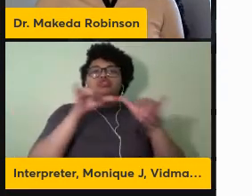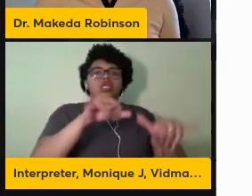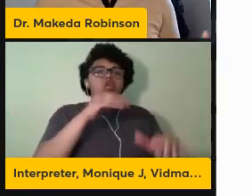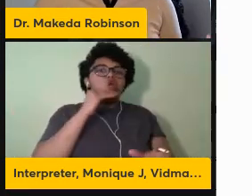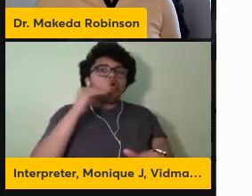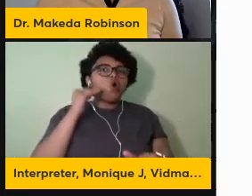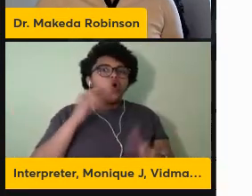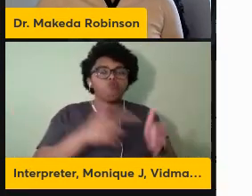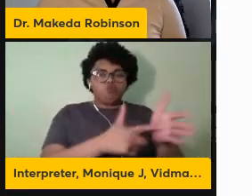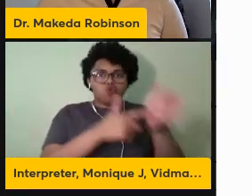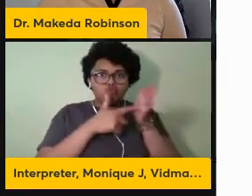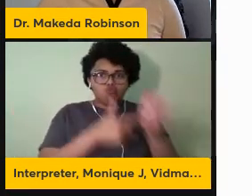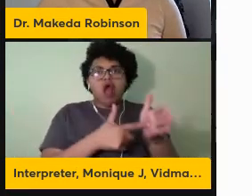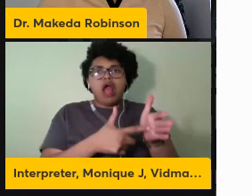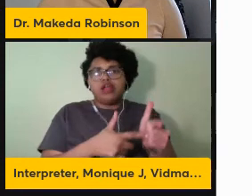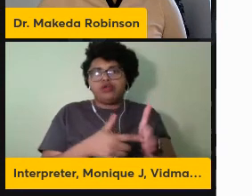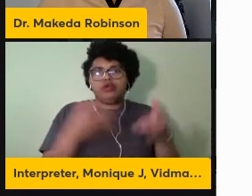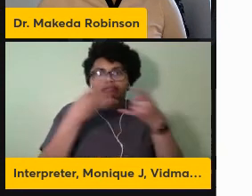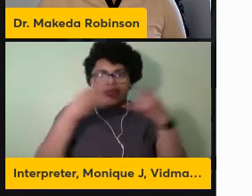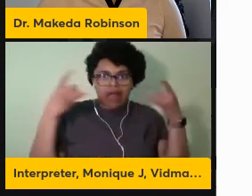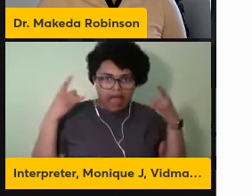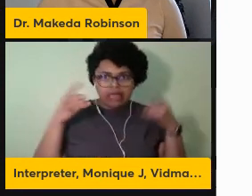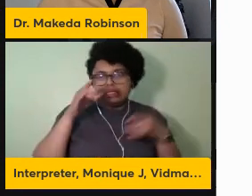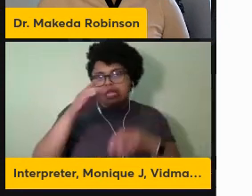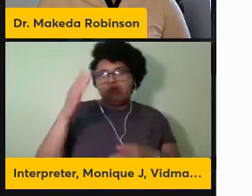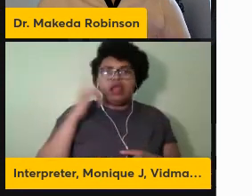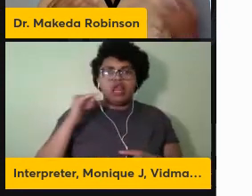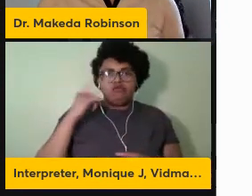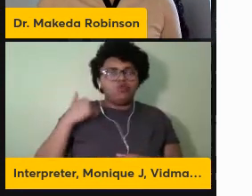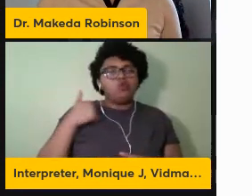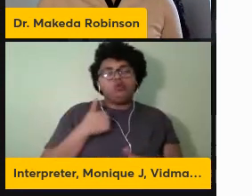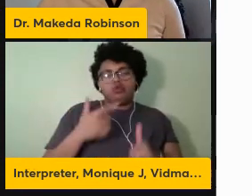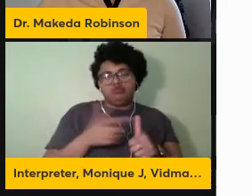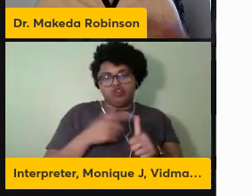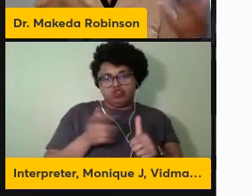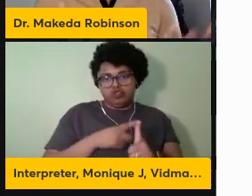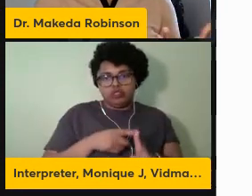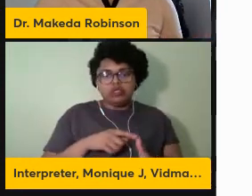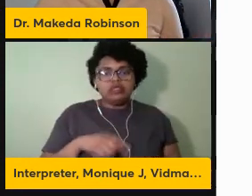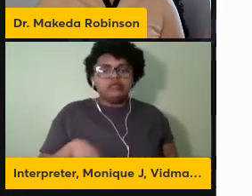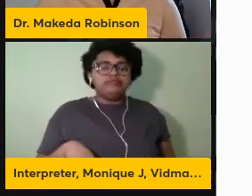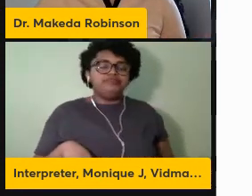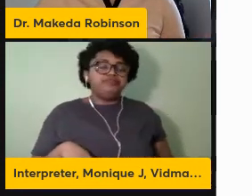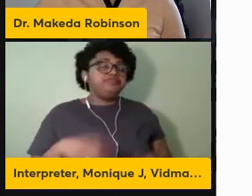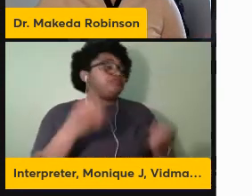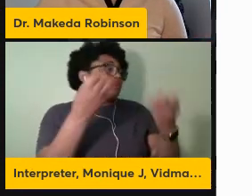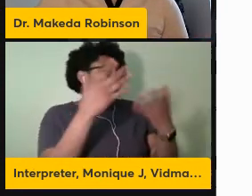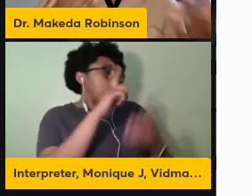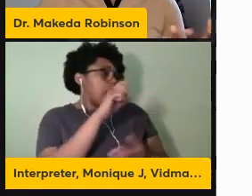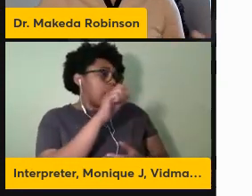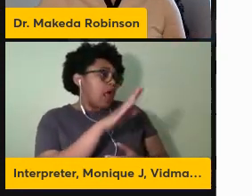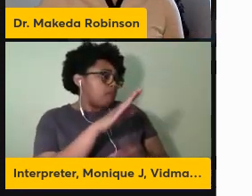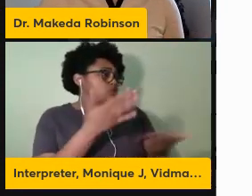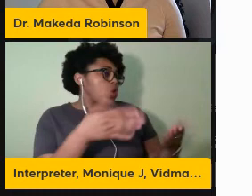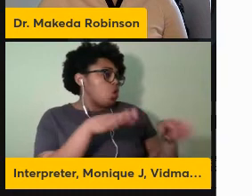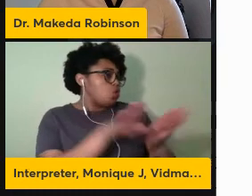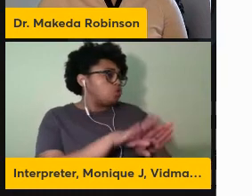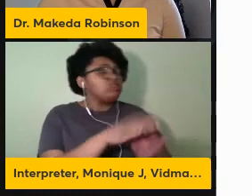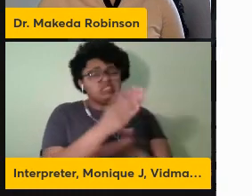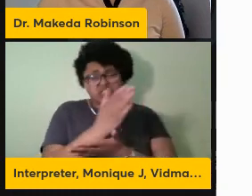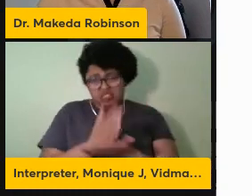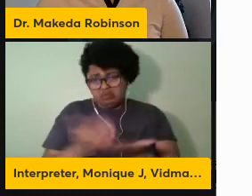So during the shelter-in-place ordinance, while many labs closed, some of them still opened, of course, so they could work